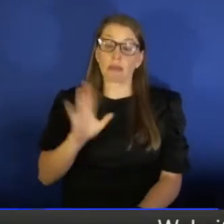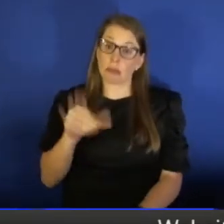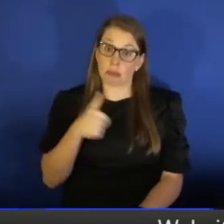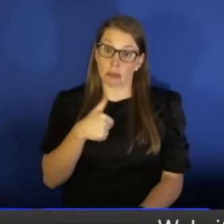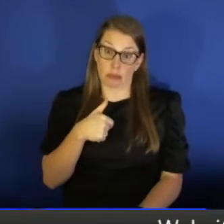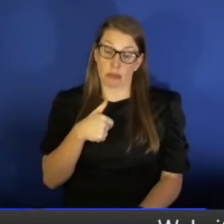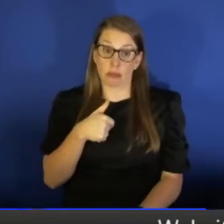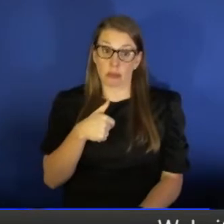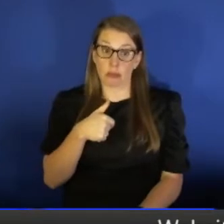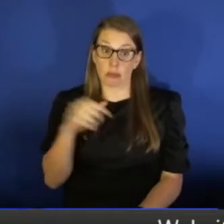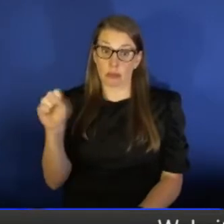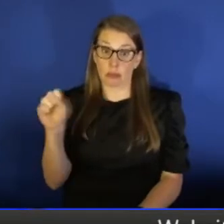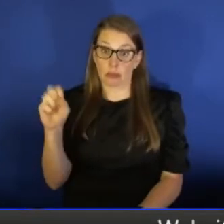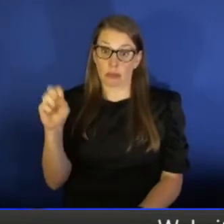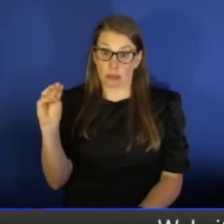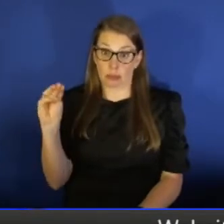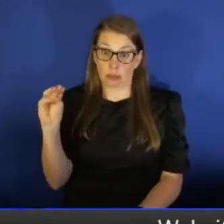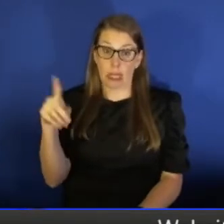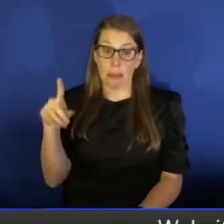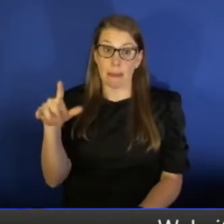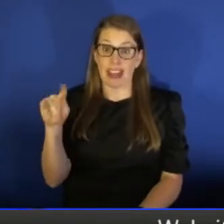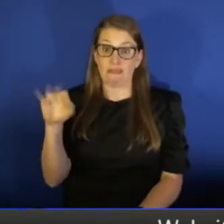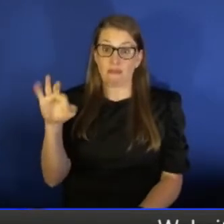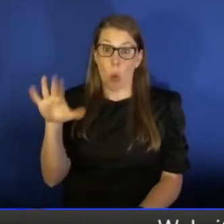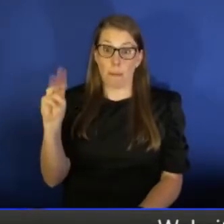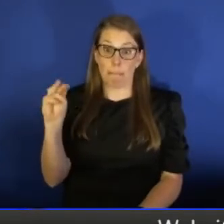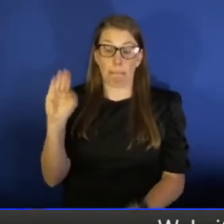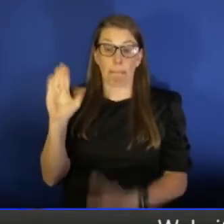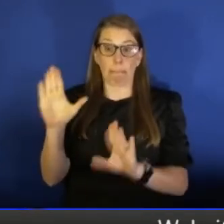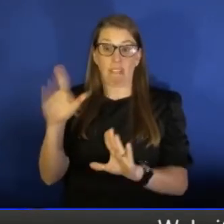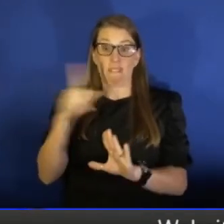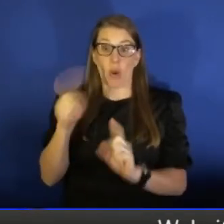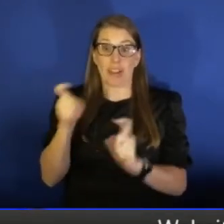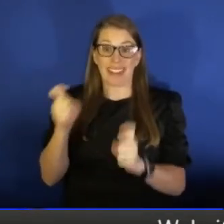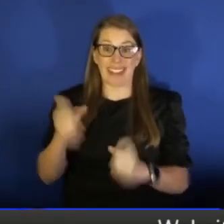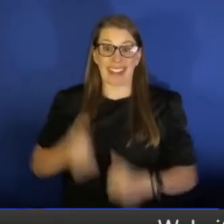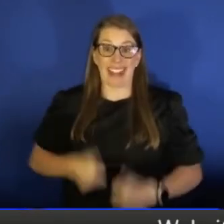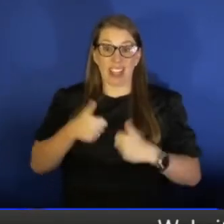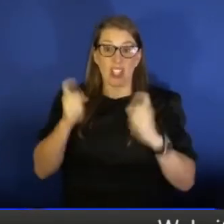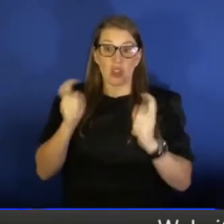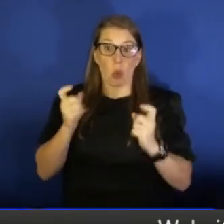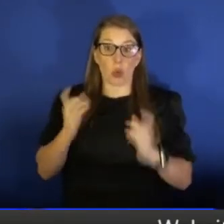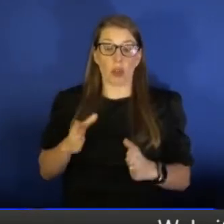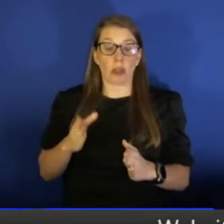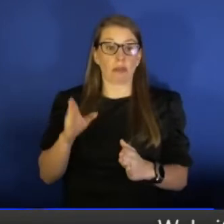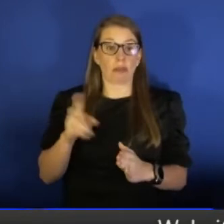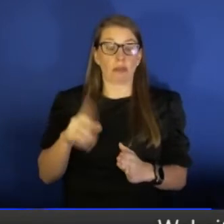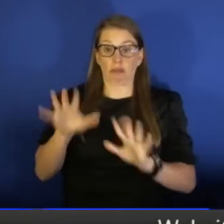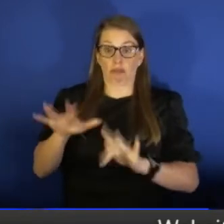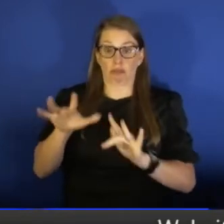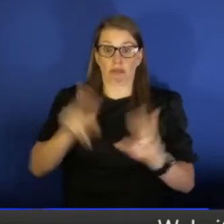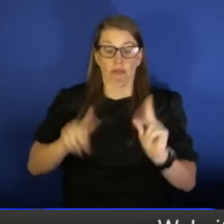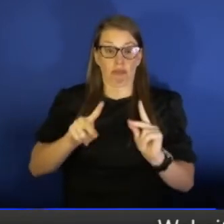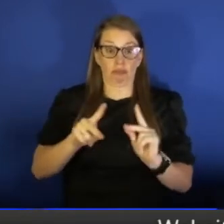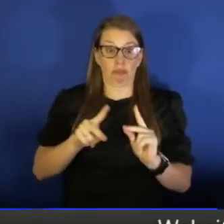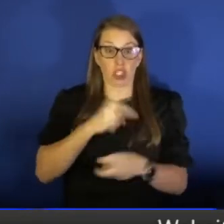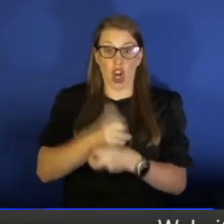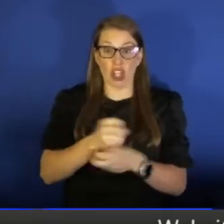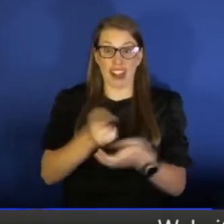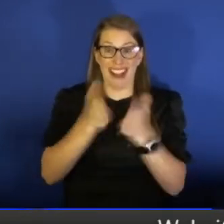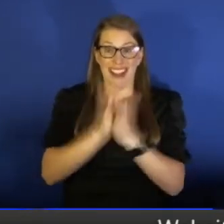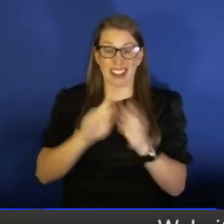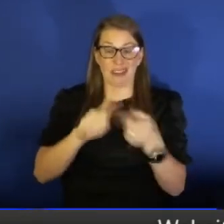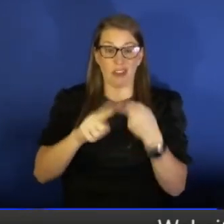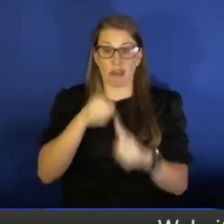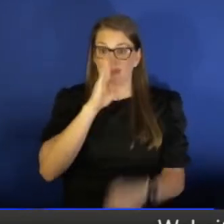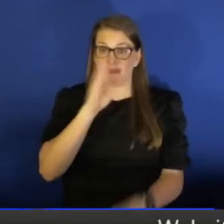social media platform is incredible for living donors, because these poor people are just, it's hard to ask a friend, hey, would you